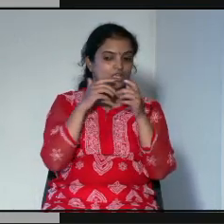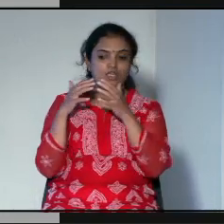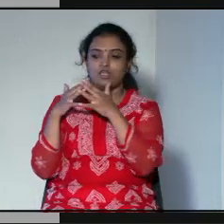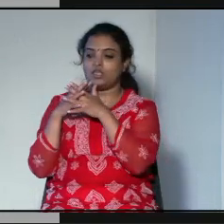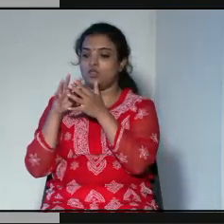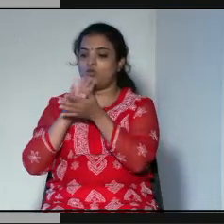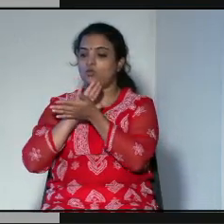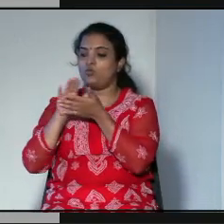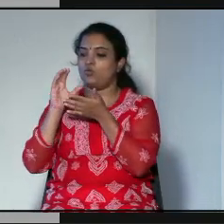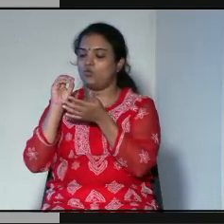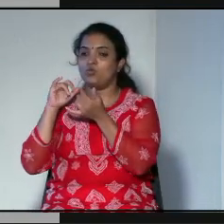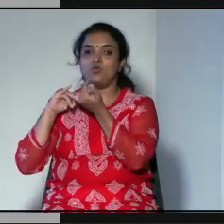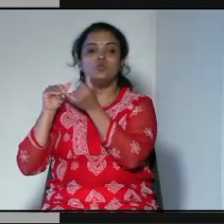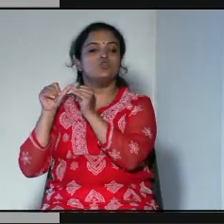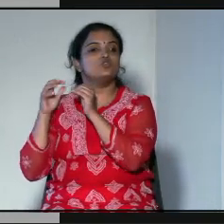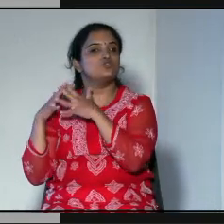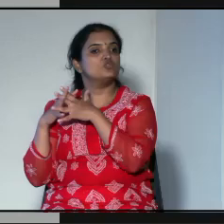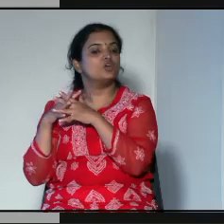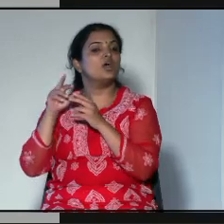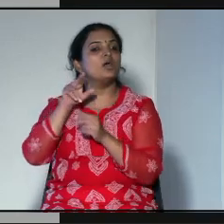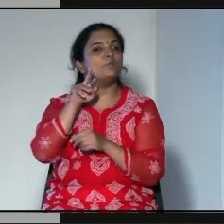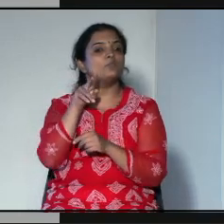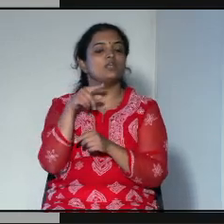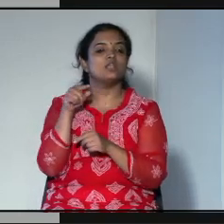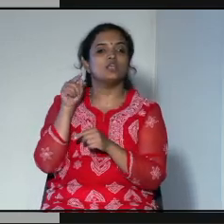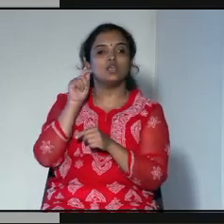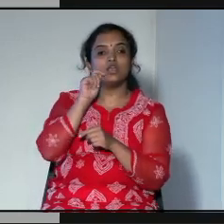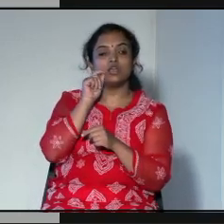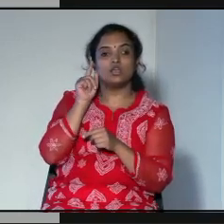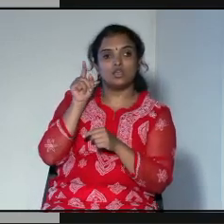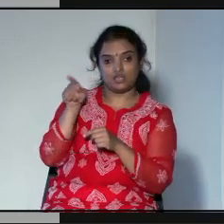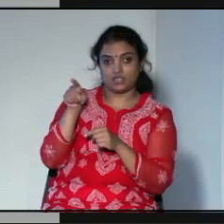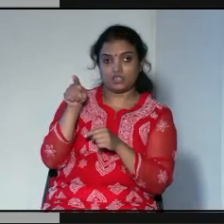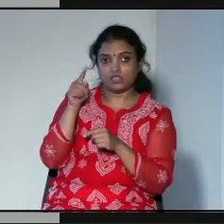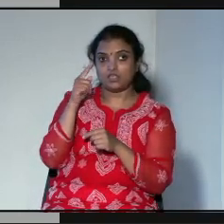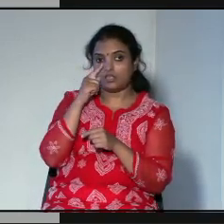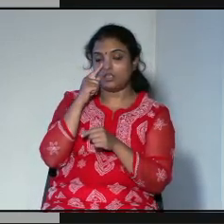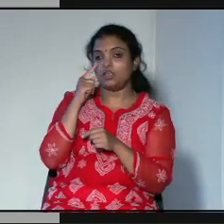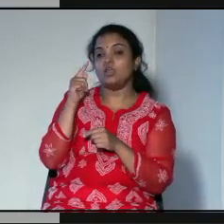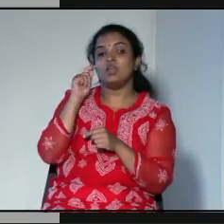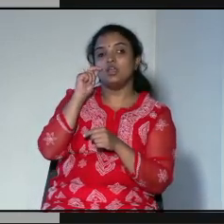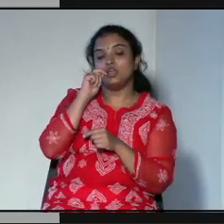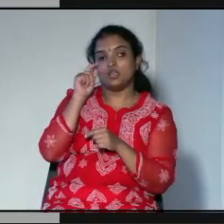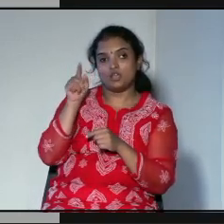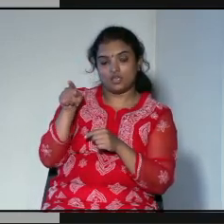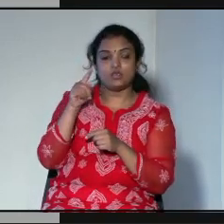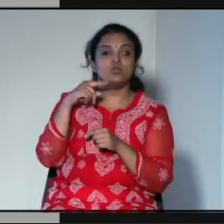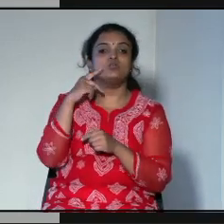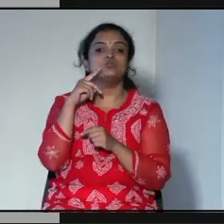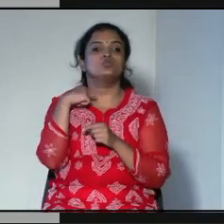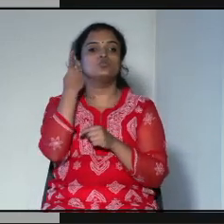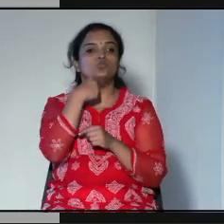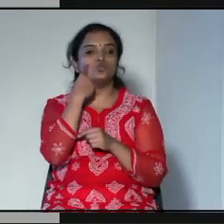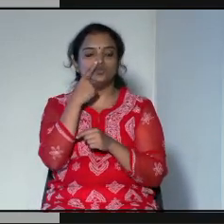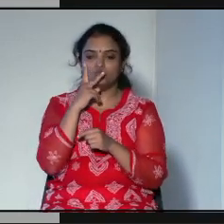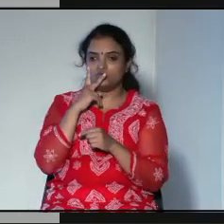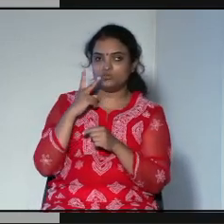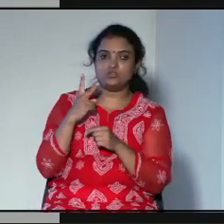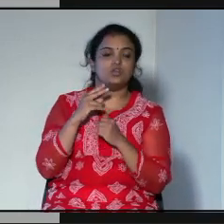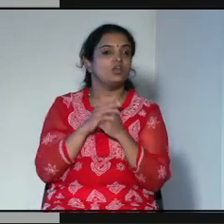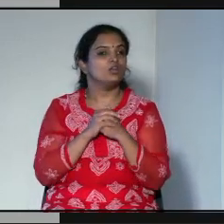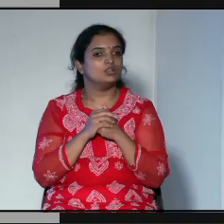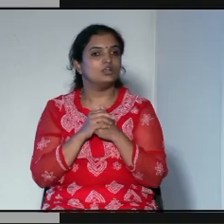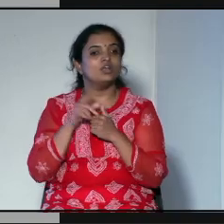for those who've seen it. Okay. Dated around 1968, it is one of